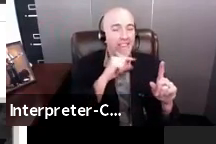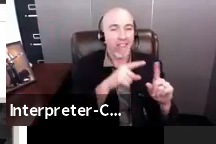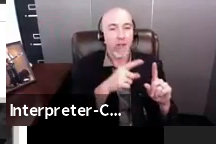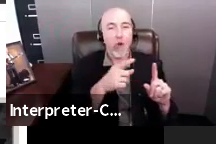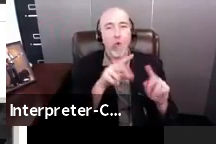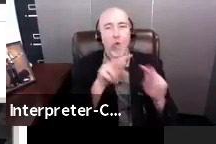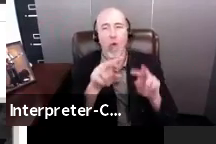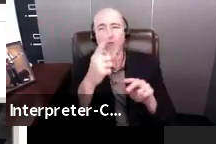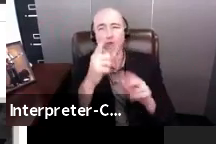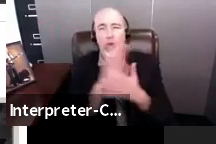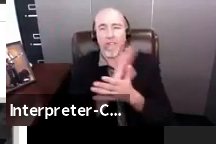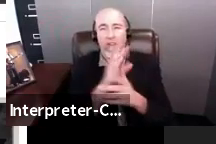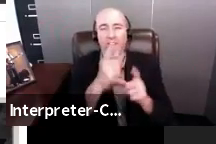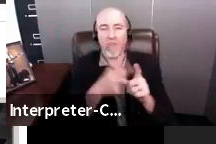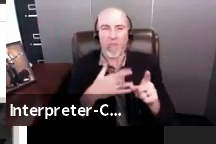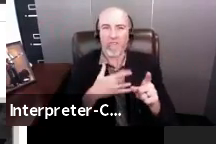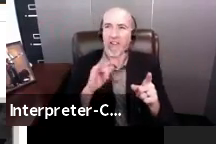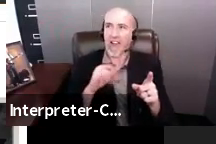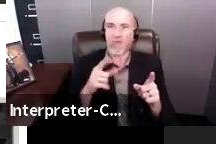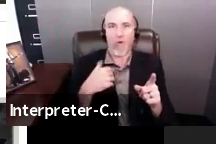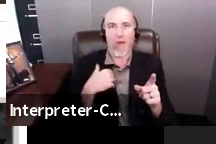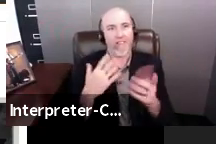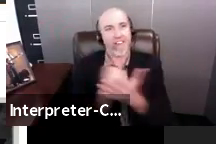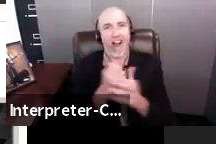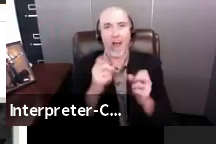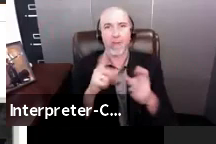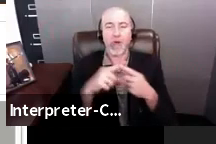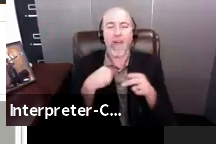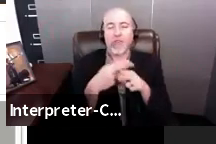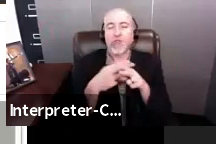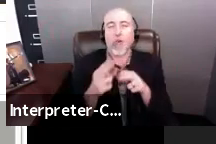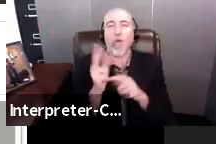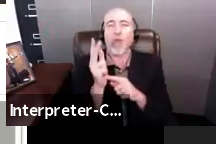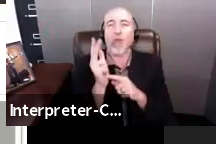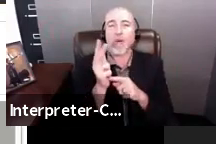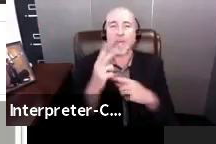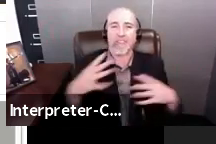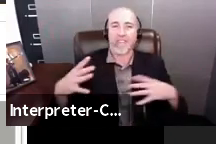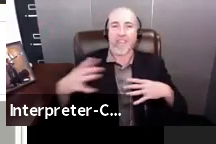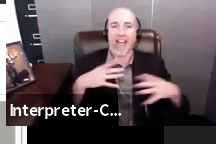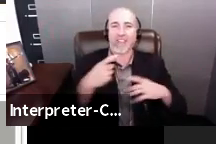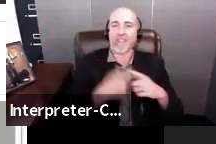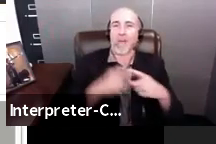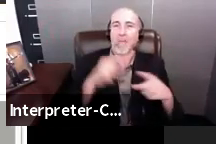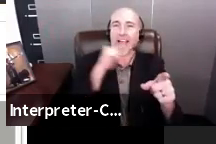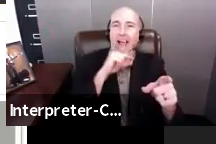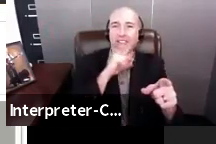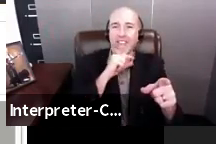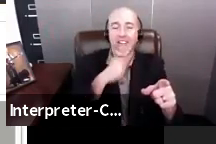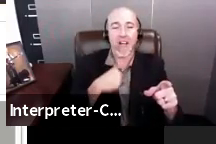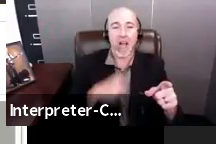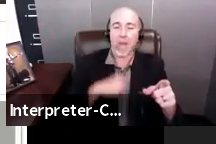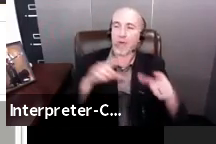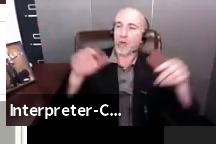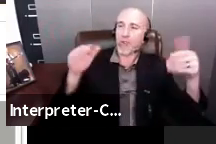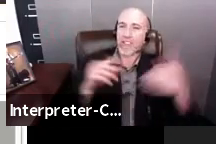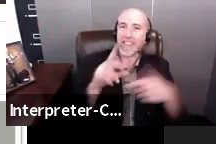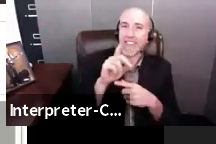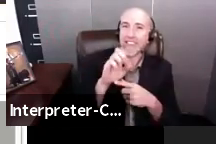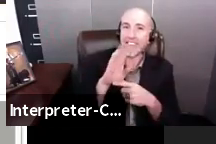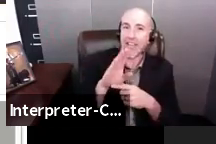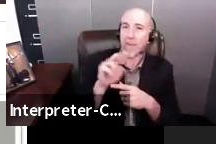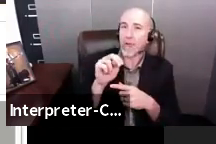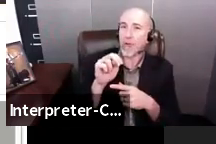video from Galveston, you're going to feel like you got a chance to have a short 3-minute vacation from Galveston. I'm proud to introduce Deb Nowinski,